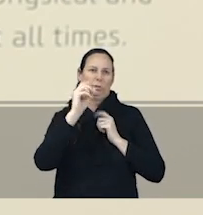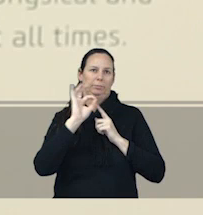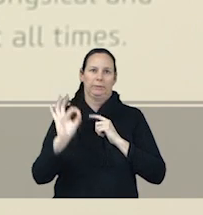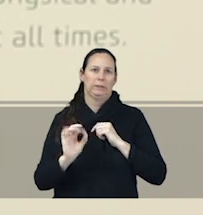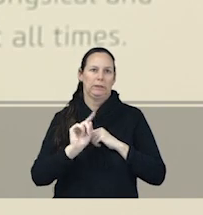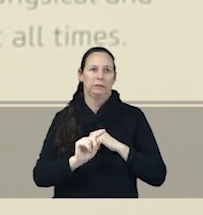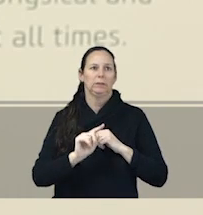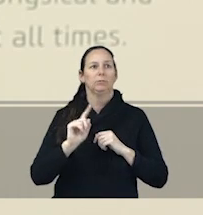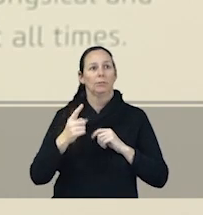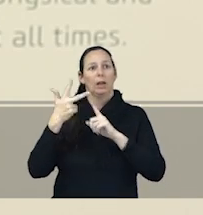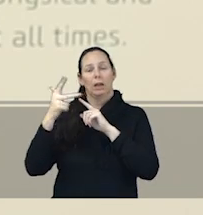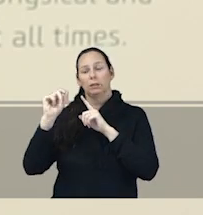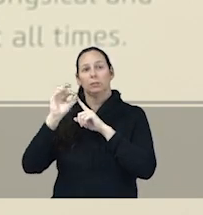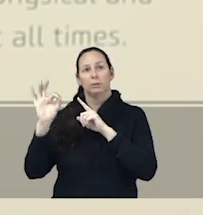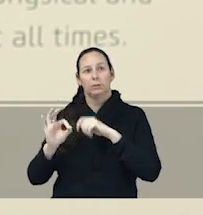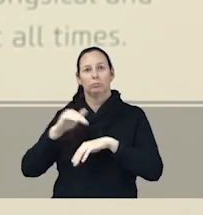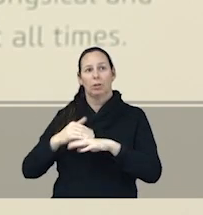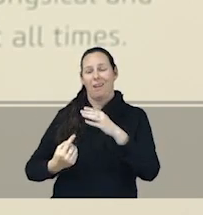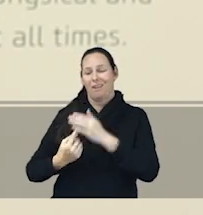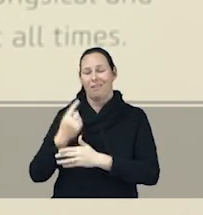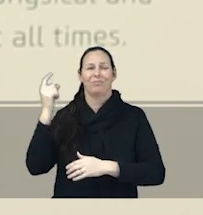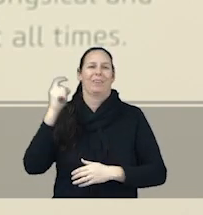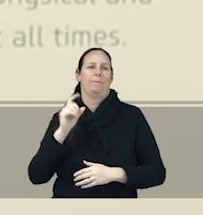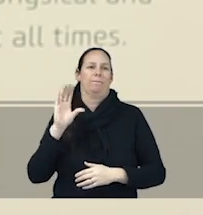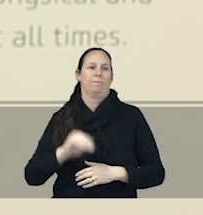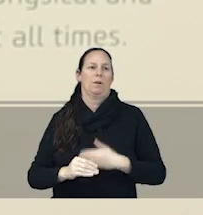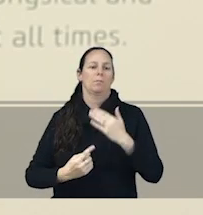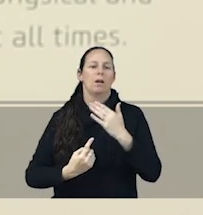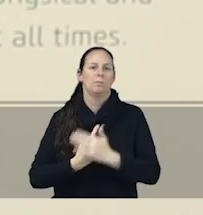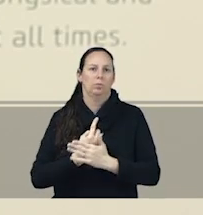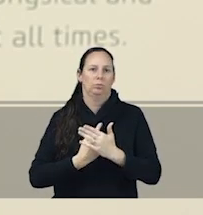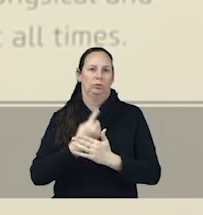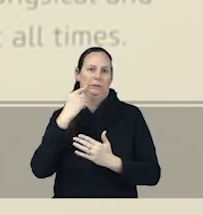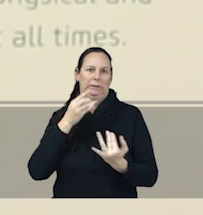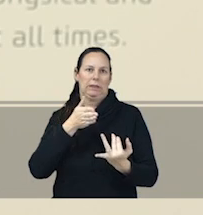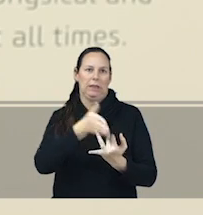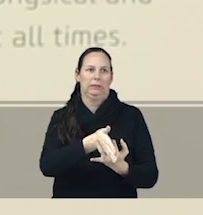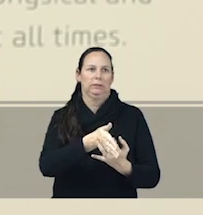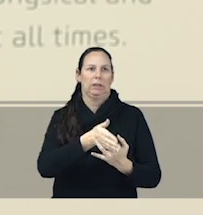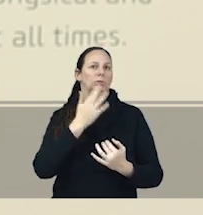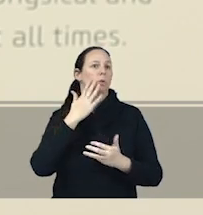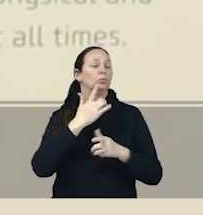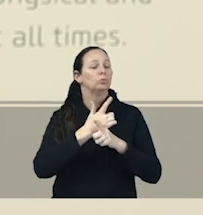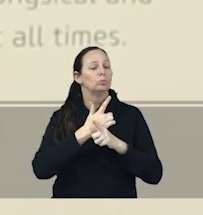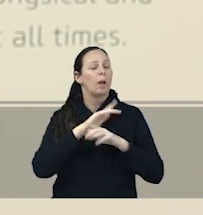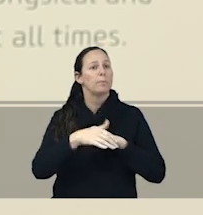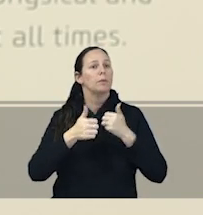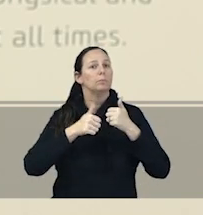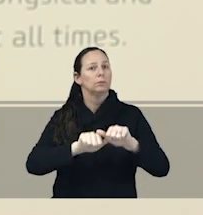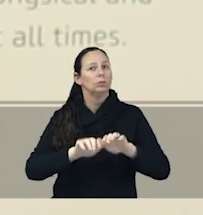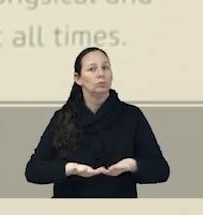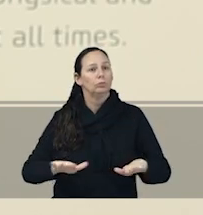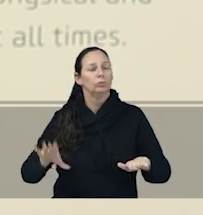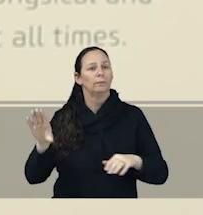accounts for 20% of the recipe. 80% of the recipe for crimes to occur comes down to opportunity. So